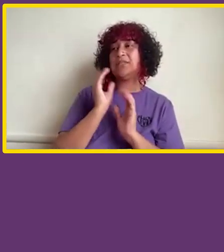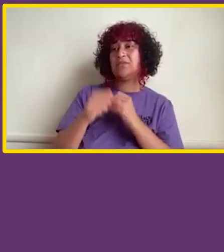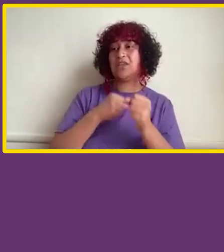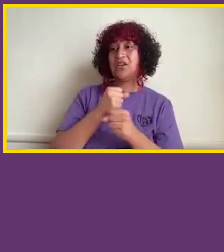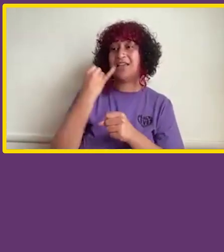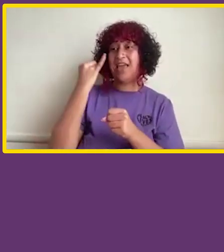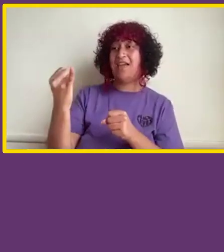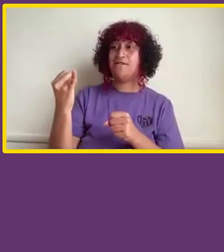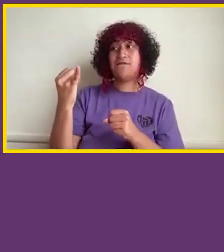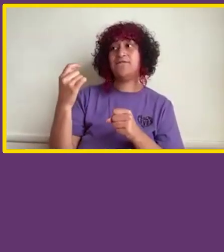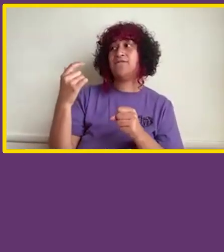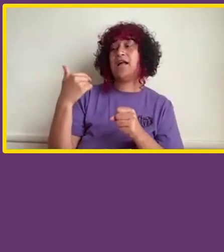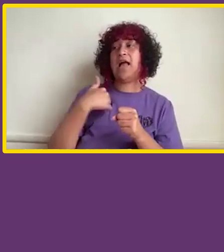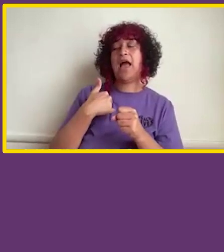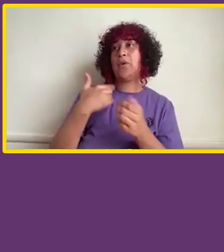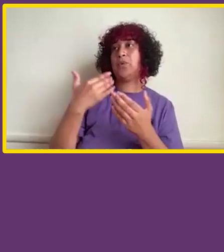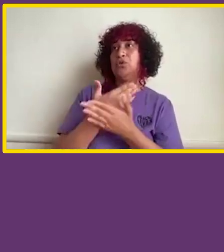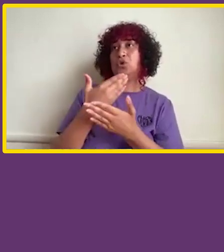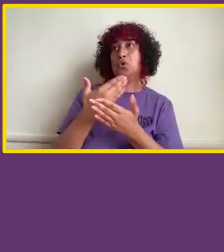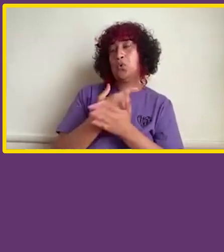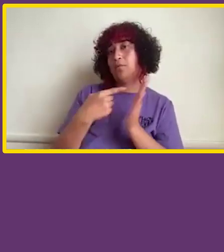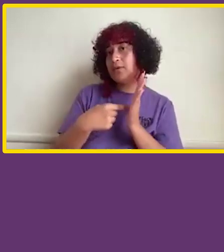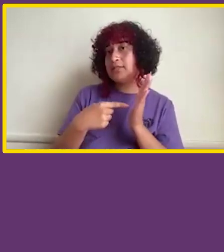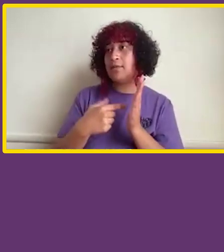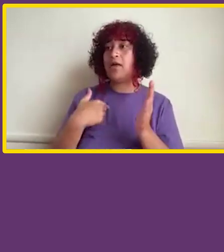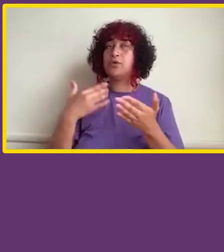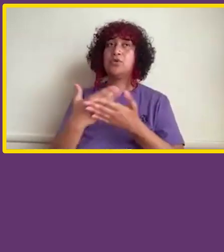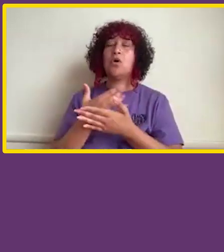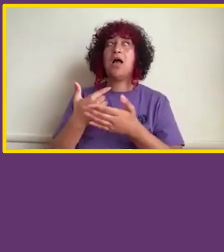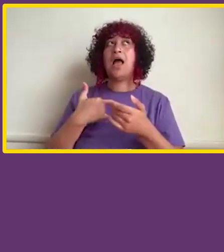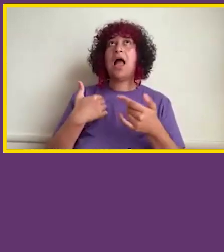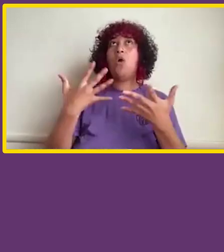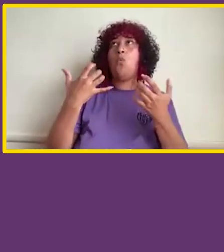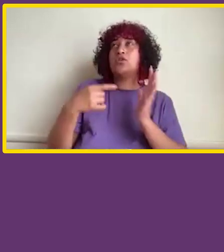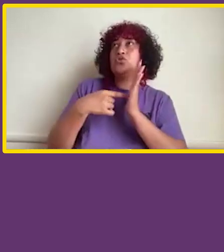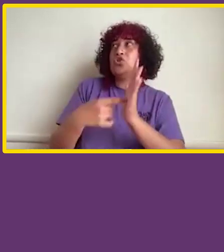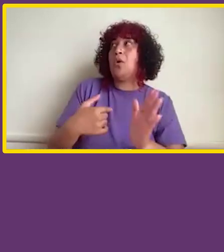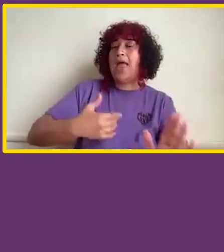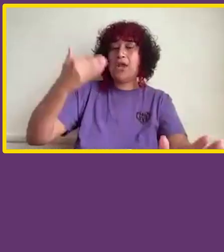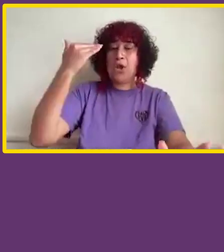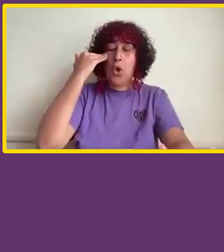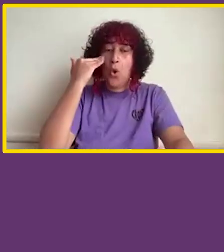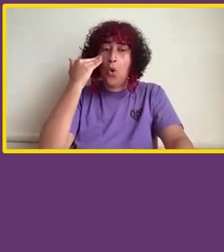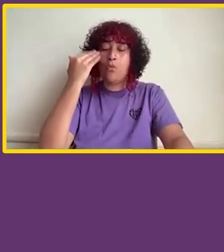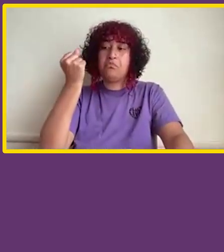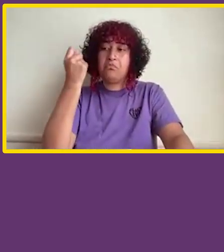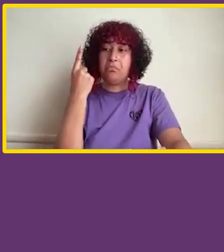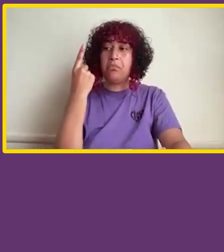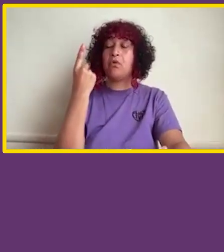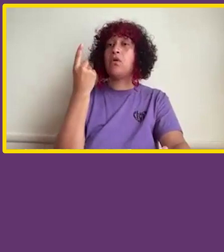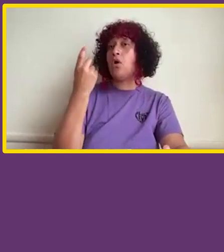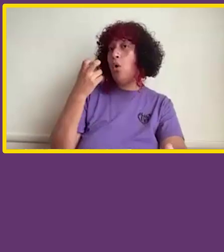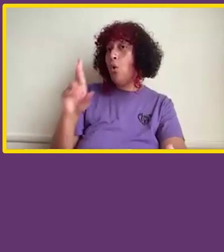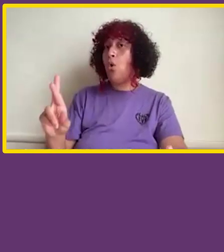I might feel some need to show that I know about that and I know, or it's not new to me.